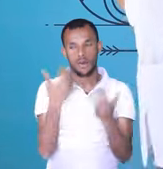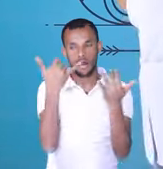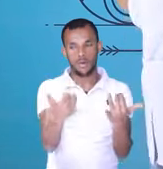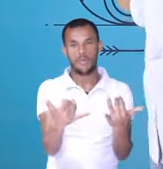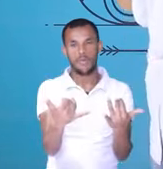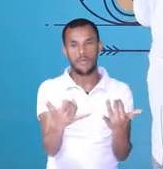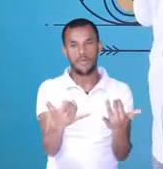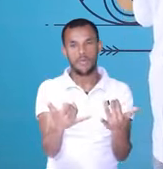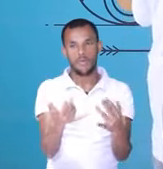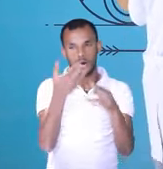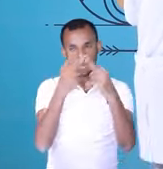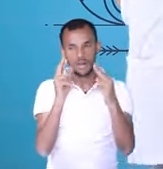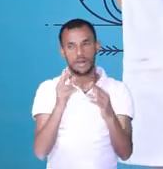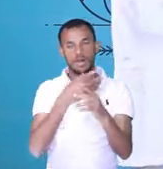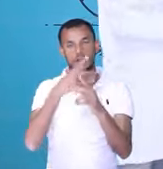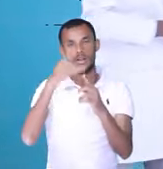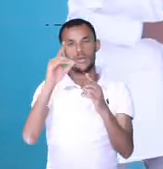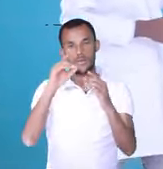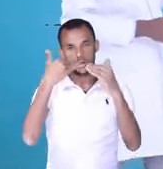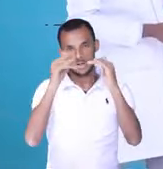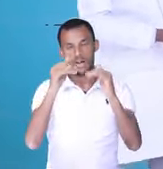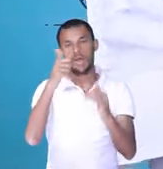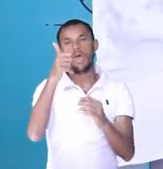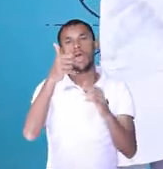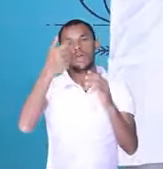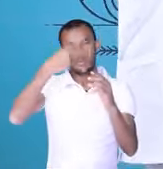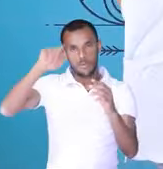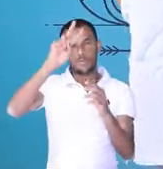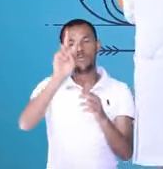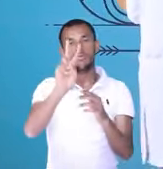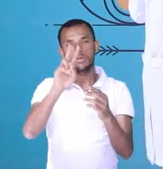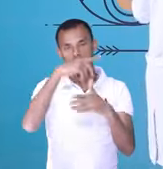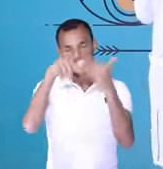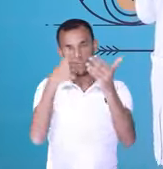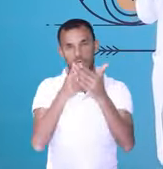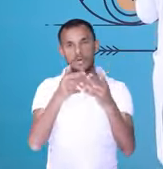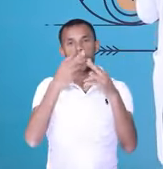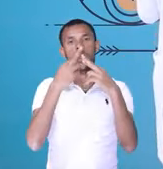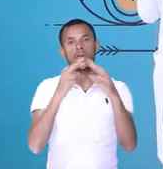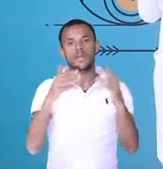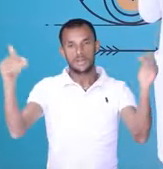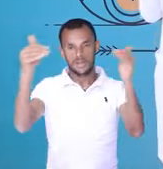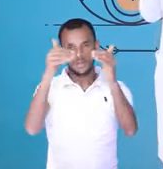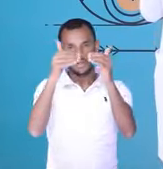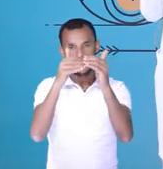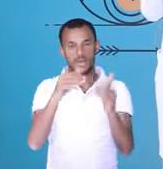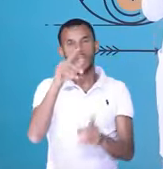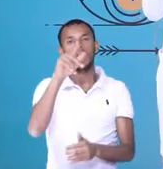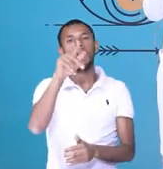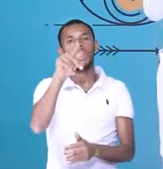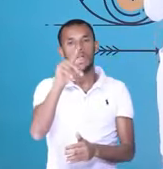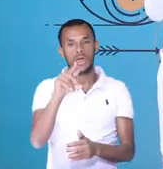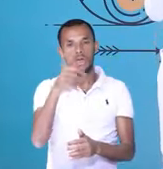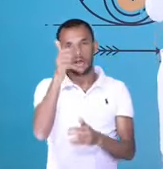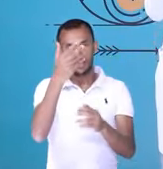Now, rate directly proportional to A raised to X. Therefore, rate is equals to K